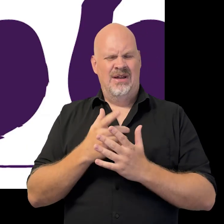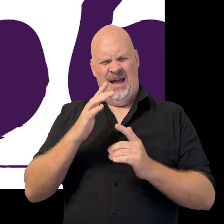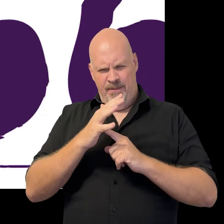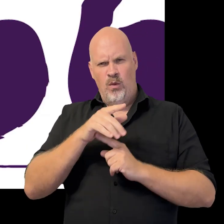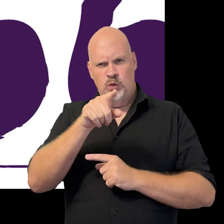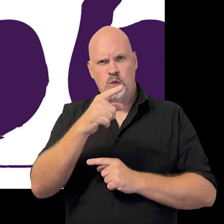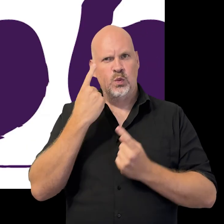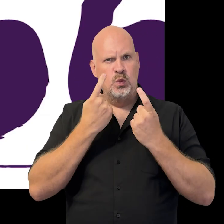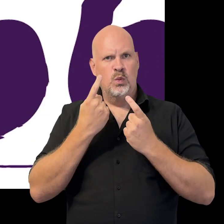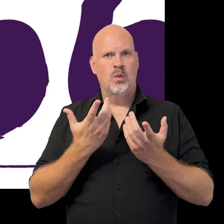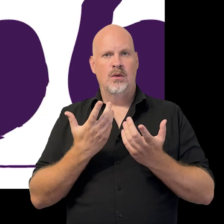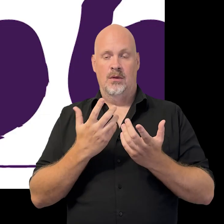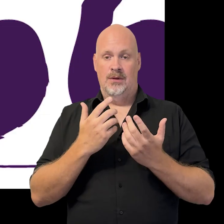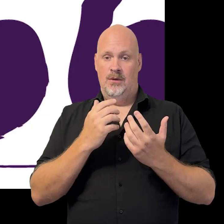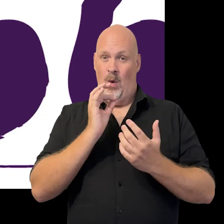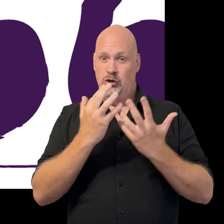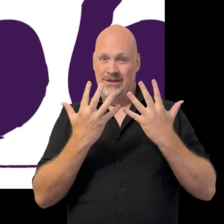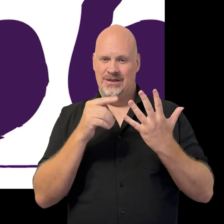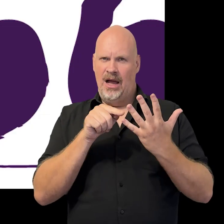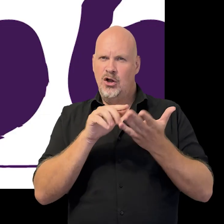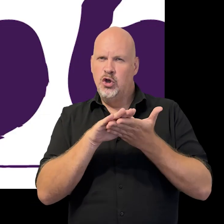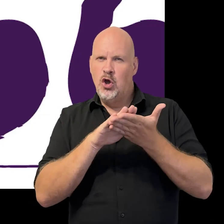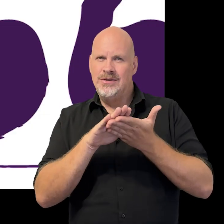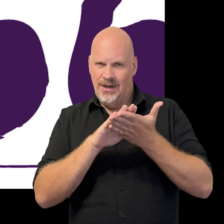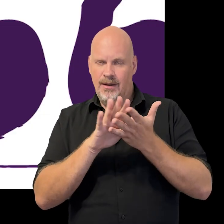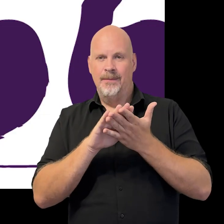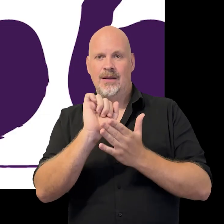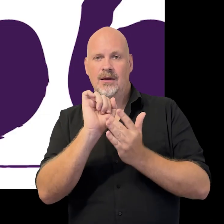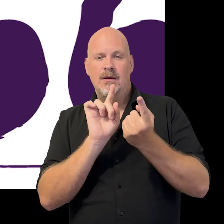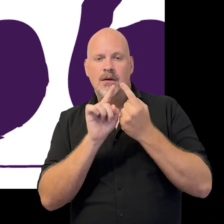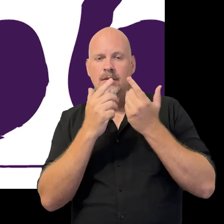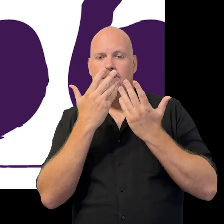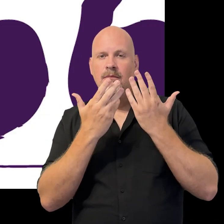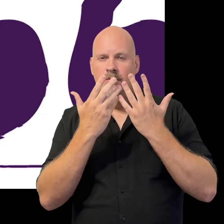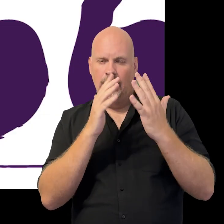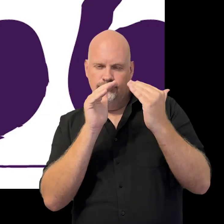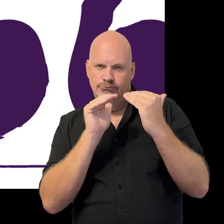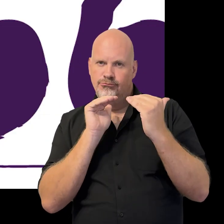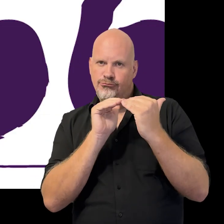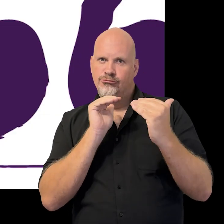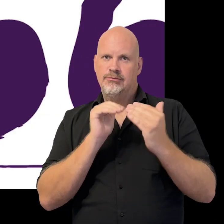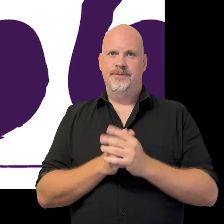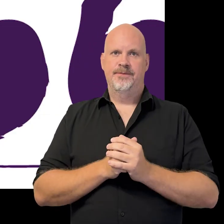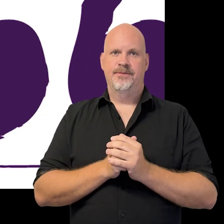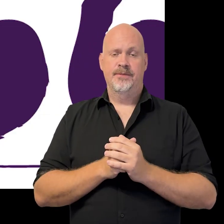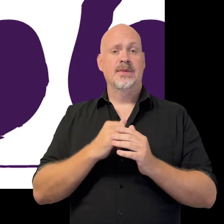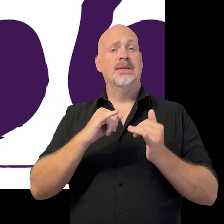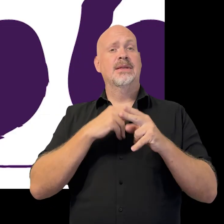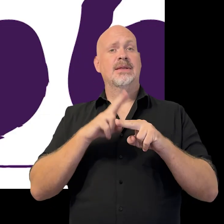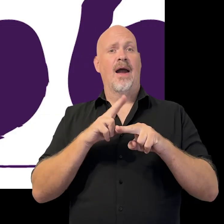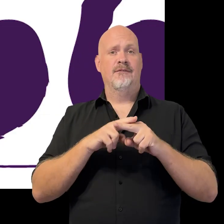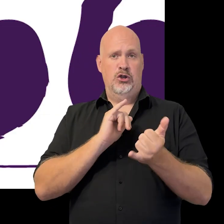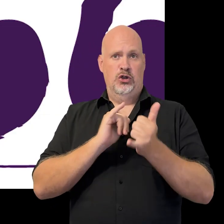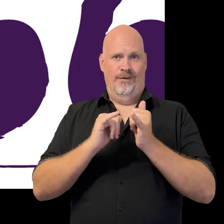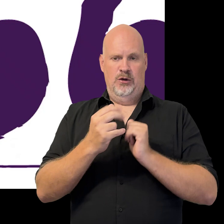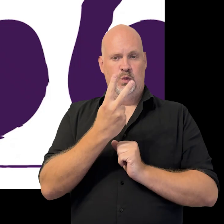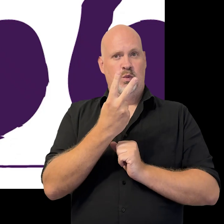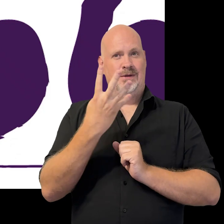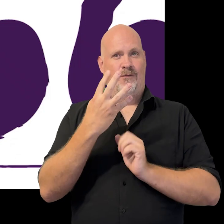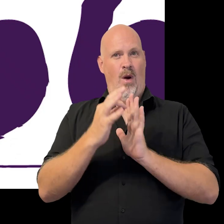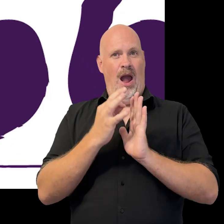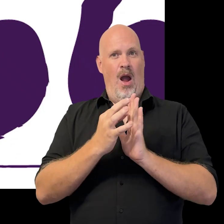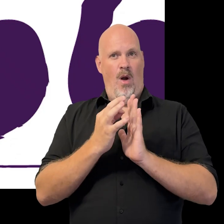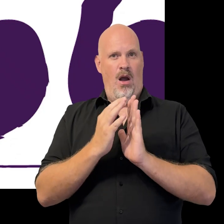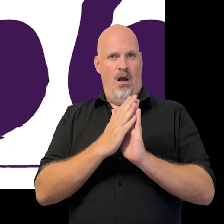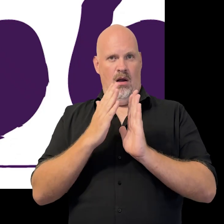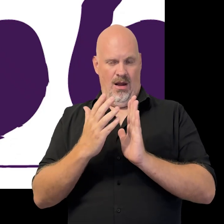be aligned to the research aim, because it's that literature that's going to inform your own research study, but